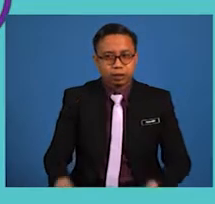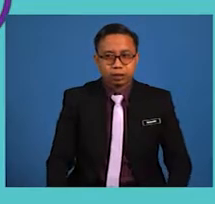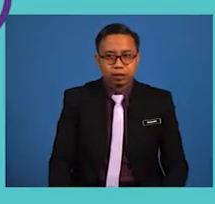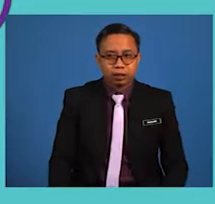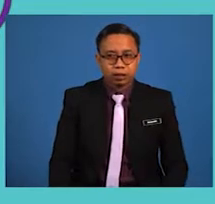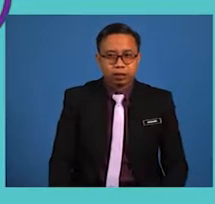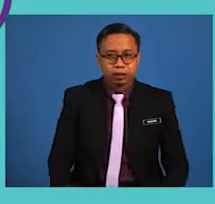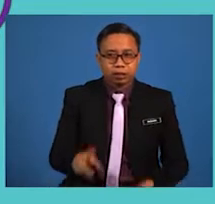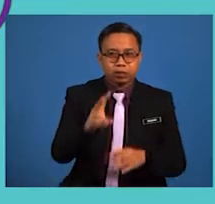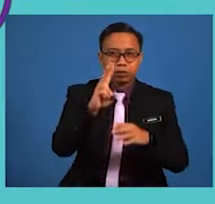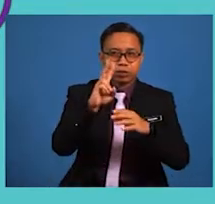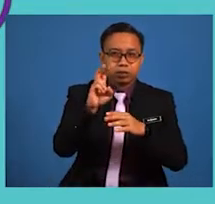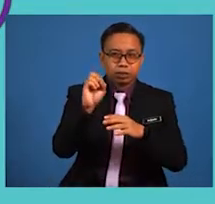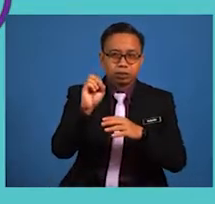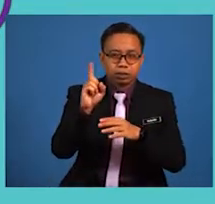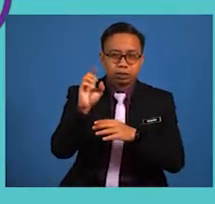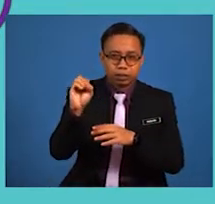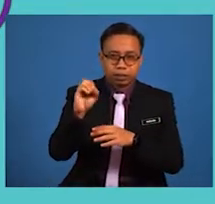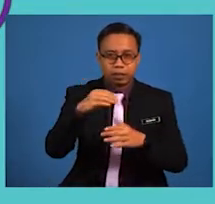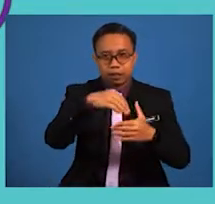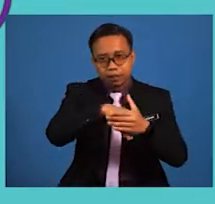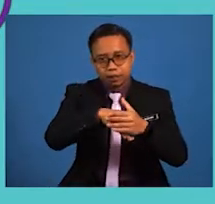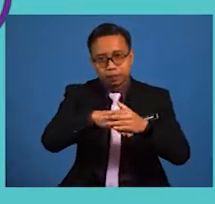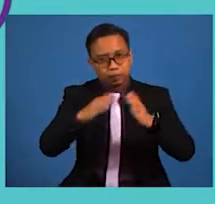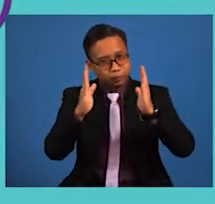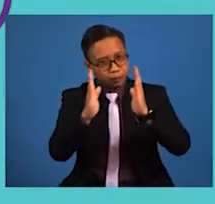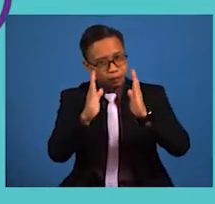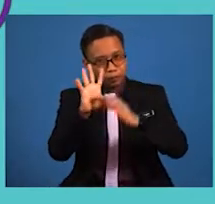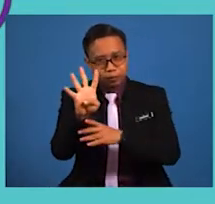lesser than in 2010 in bracket 4.